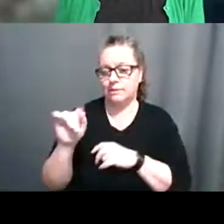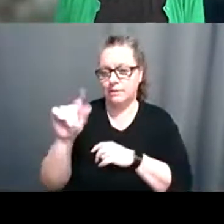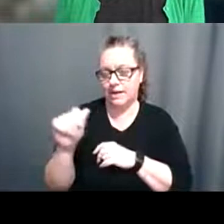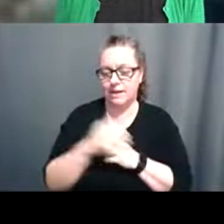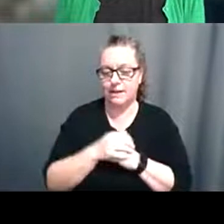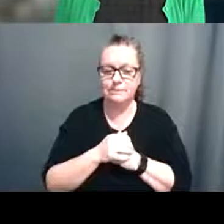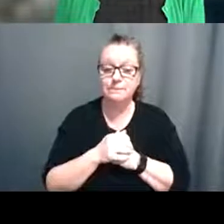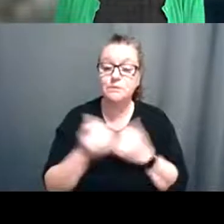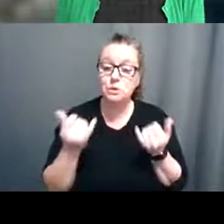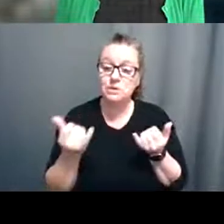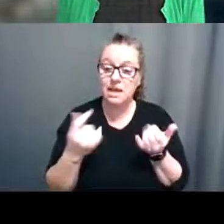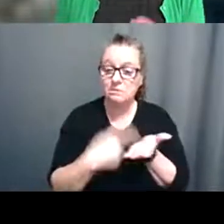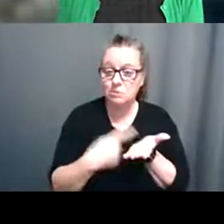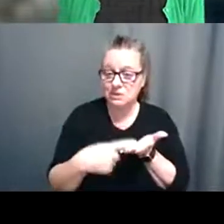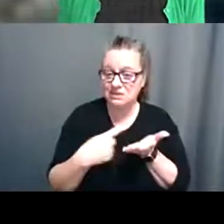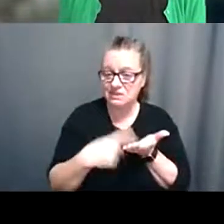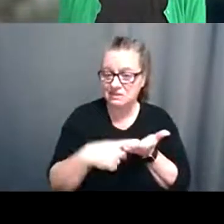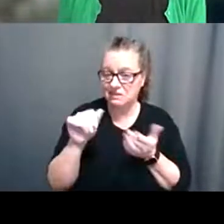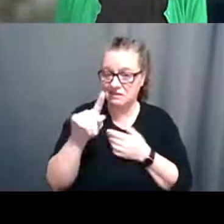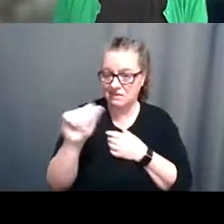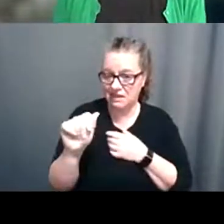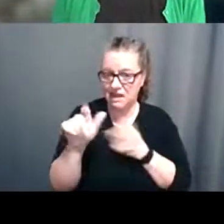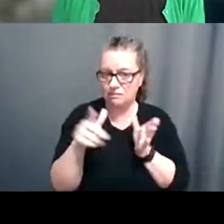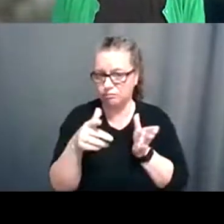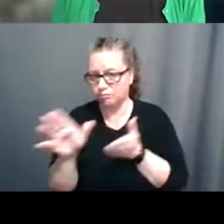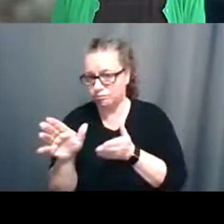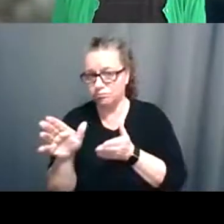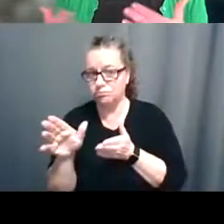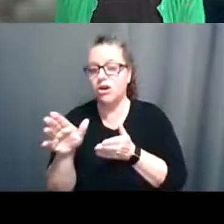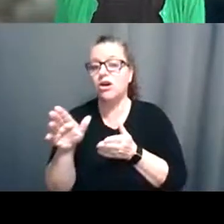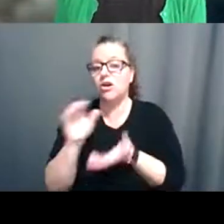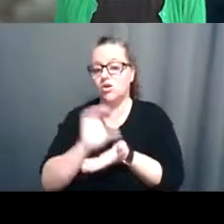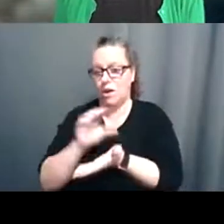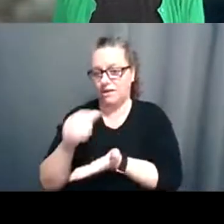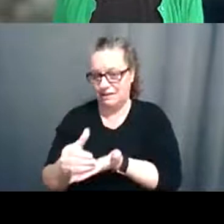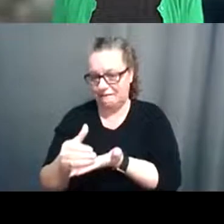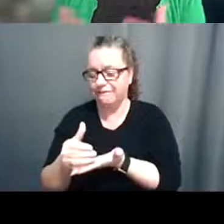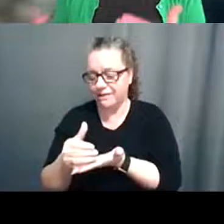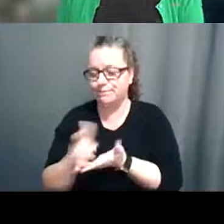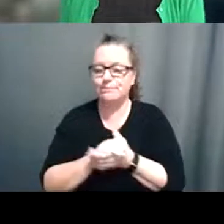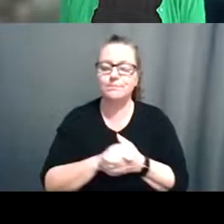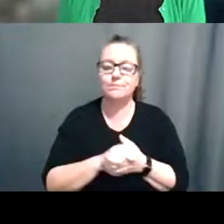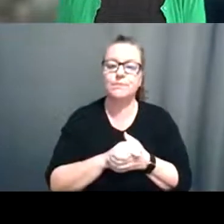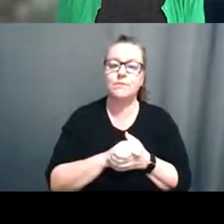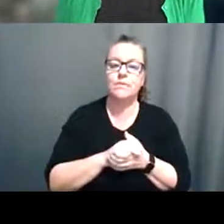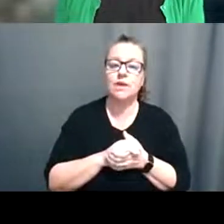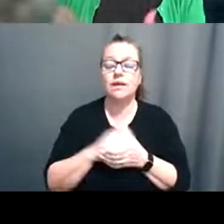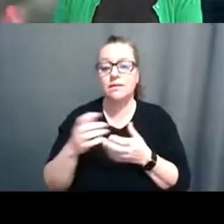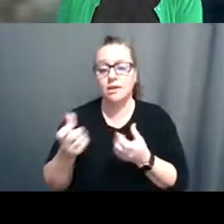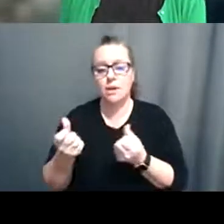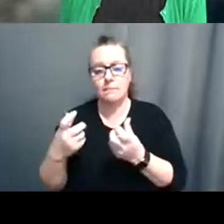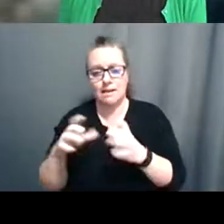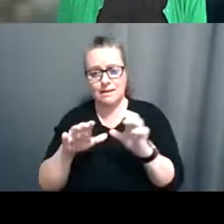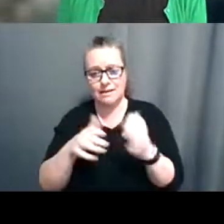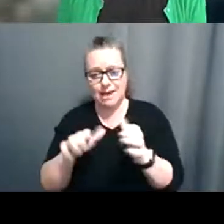data today, we'll be talking about quantitative data. Now, within quantitative data, there are further categories, but that